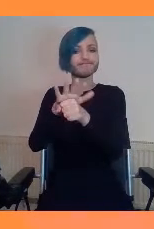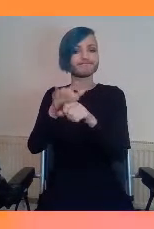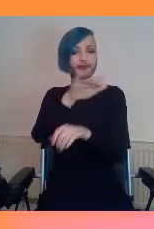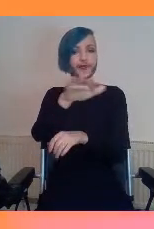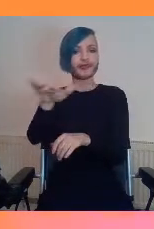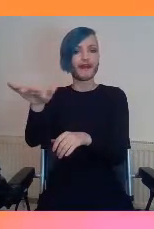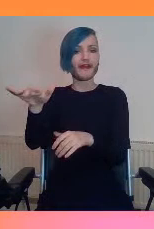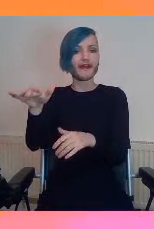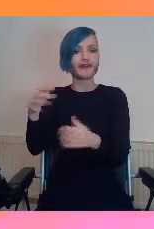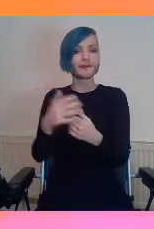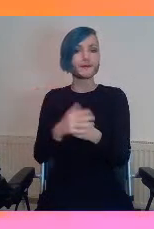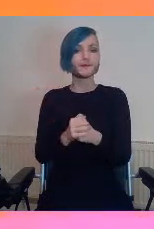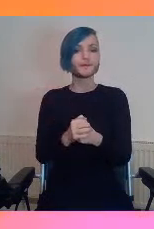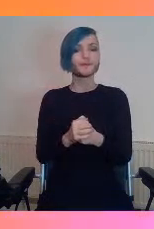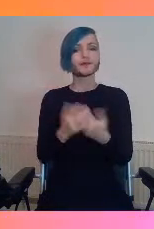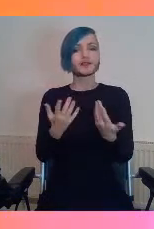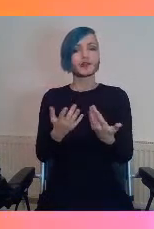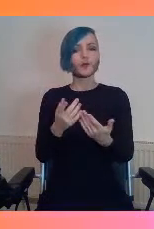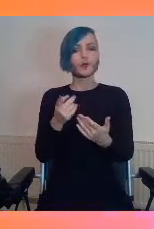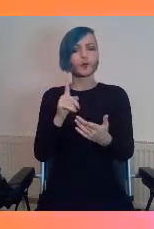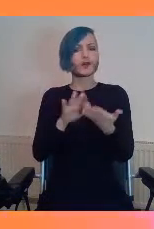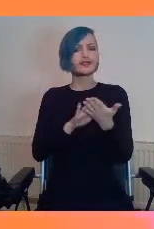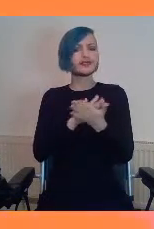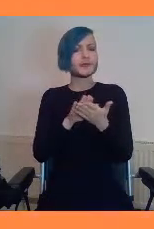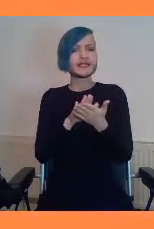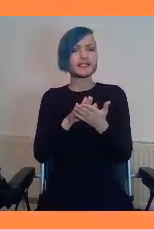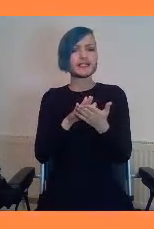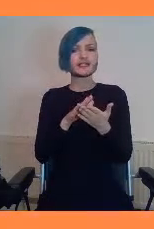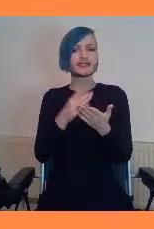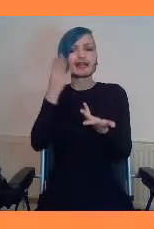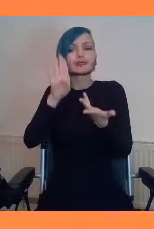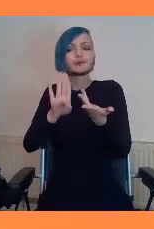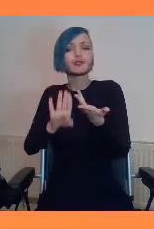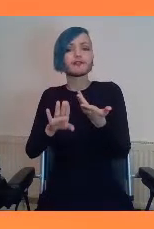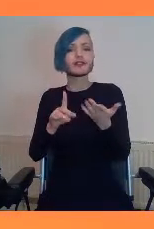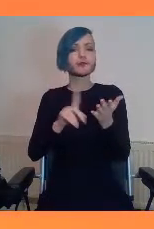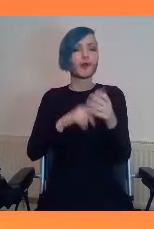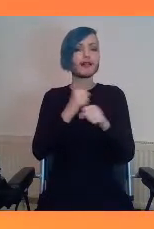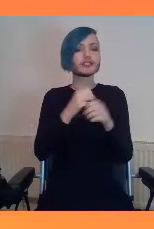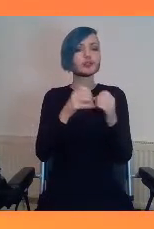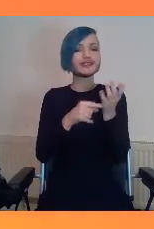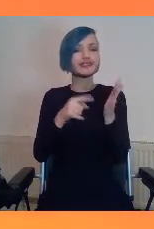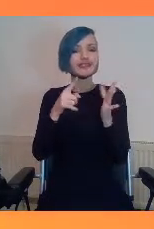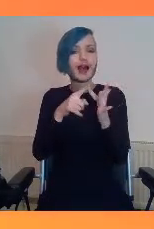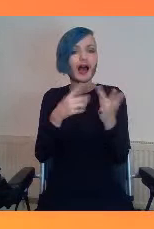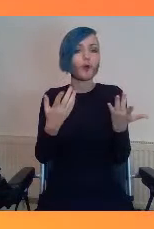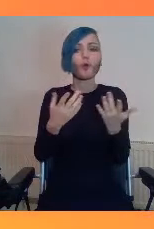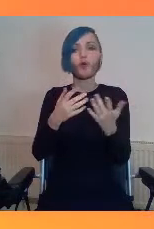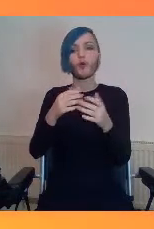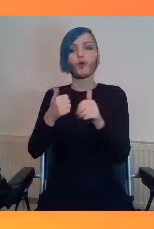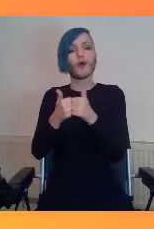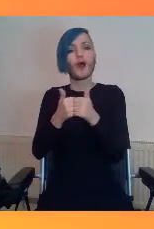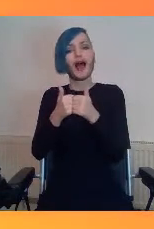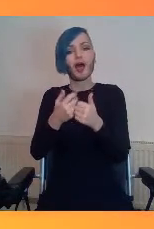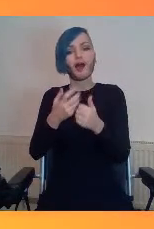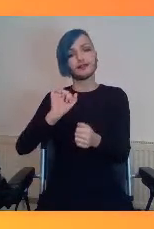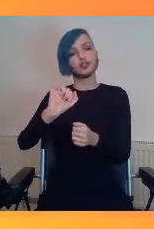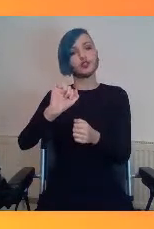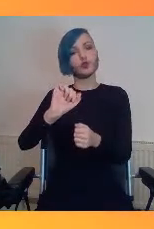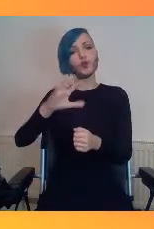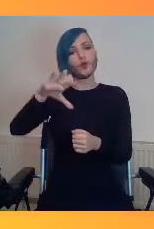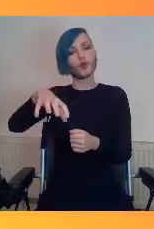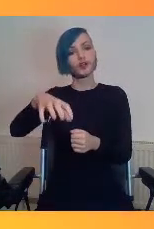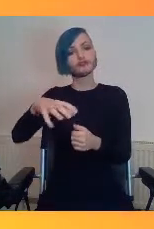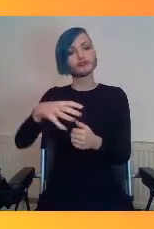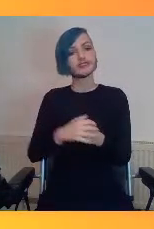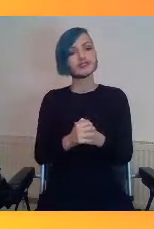be LGBTI or an ally of the LGBTI community in your own country? And maybe